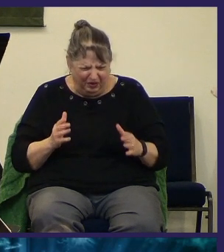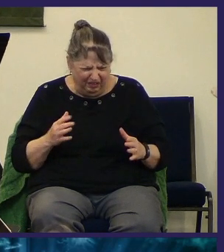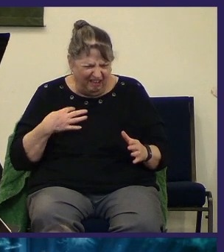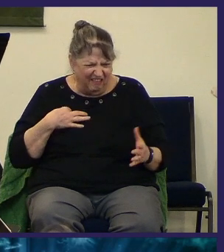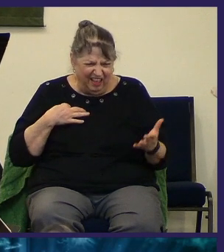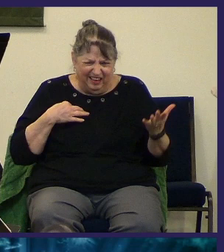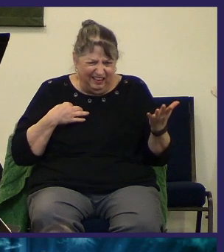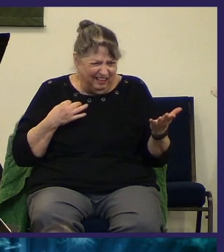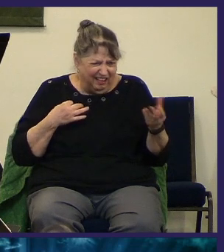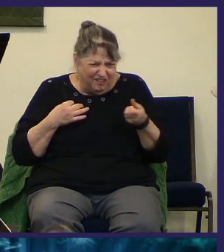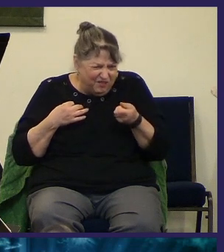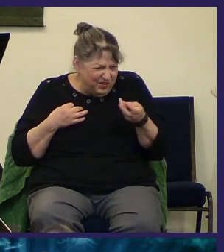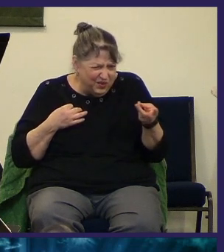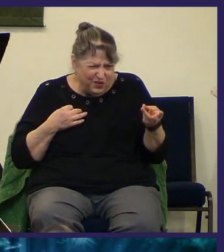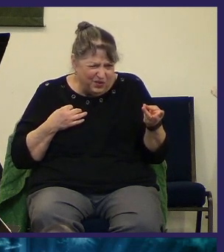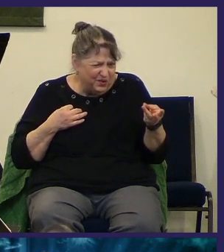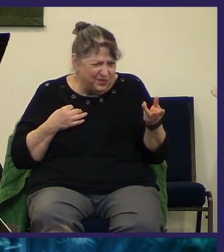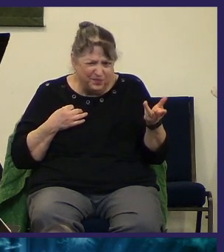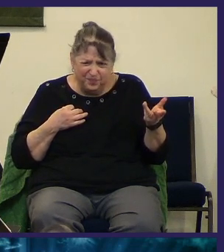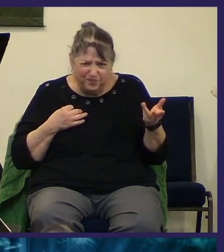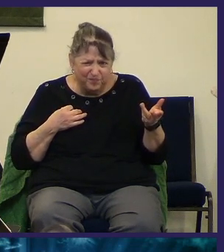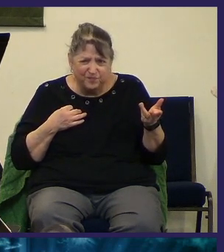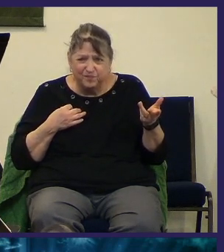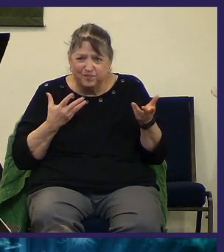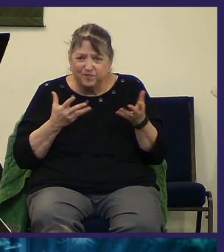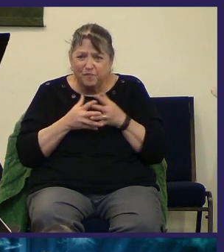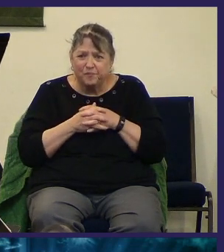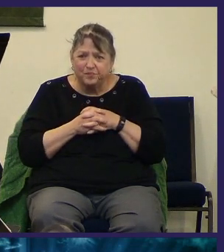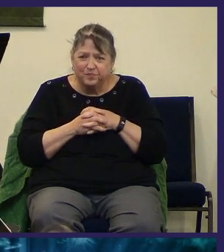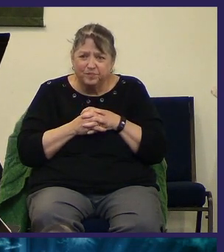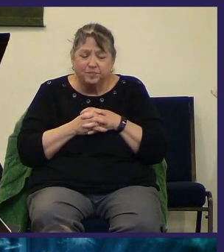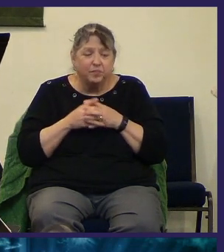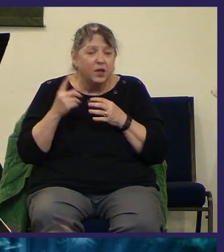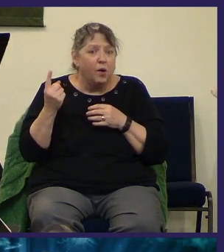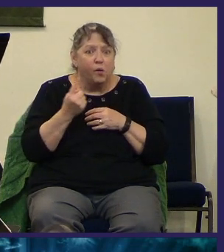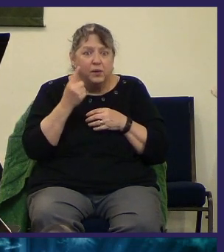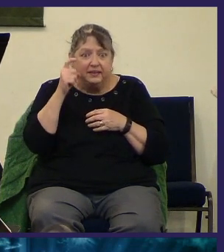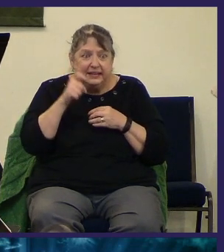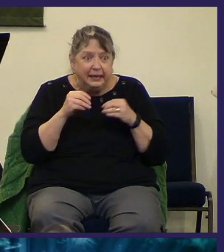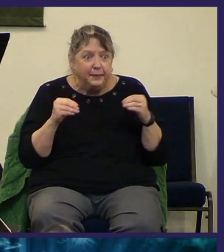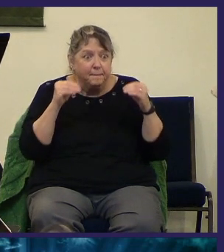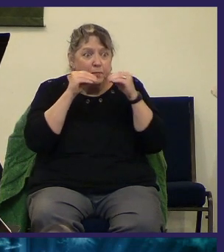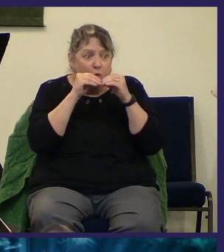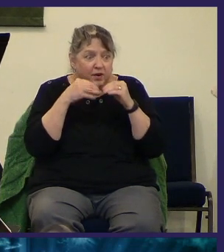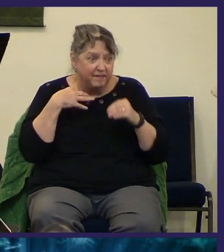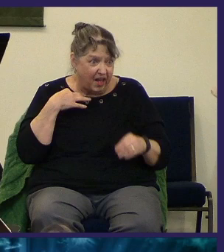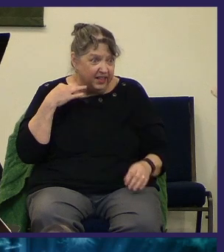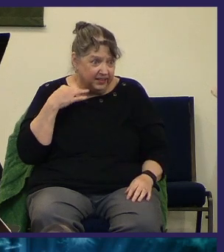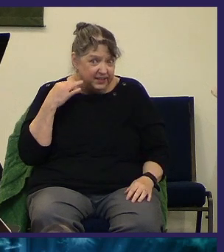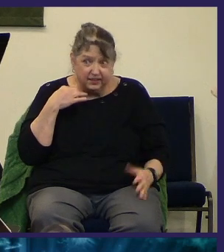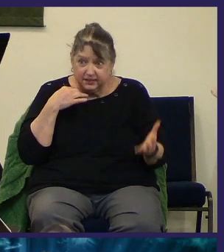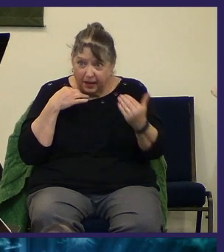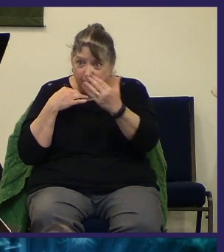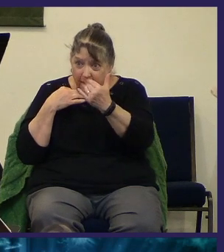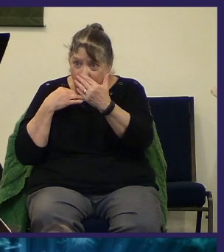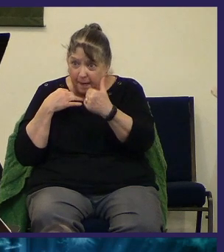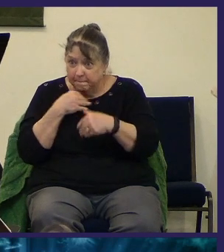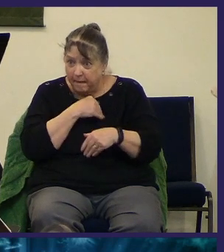numbers are still up but we're always looking for for new people more members